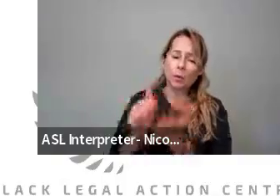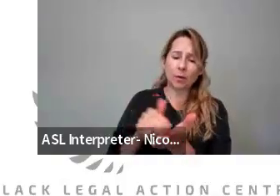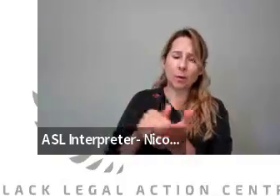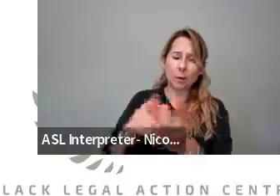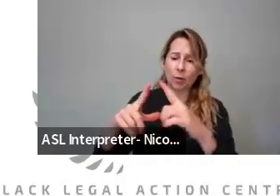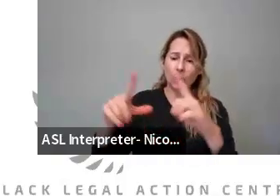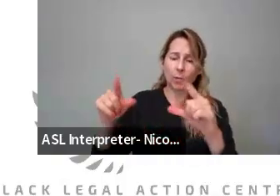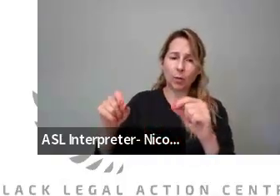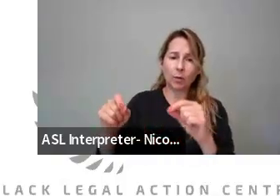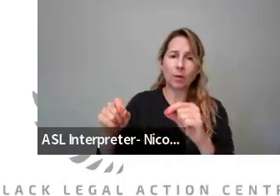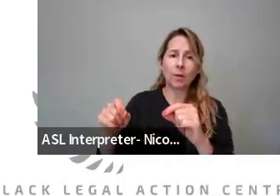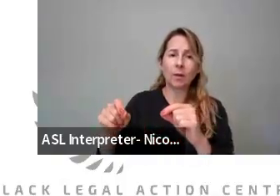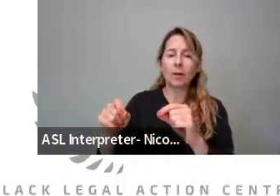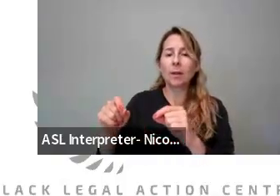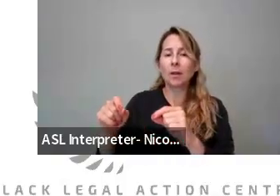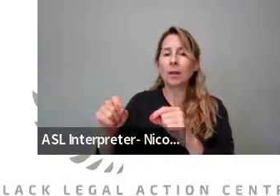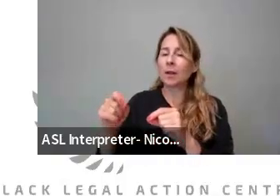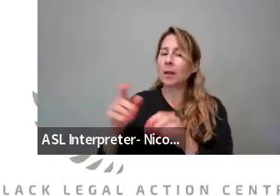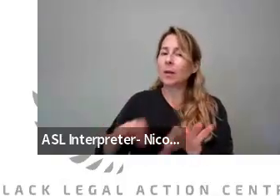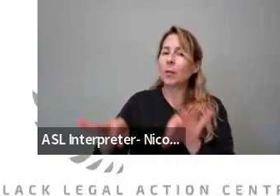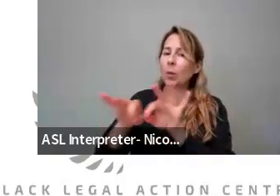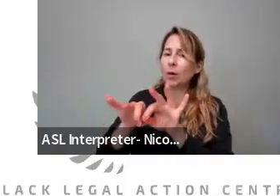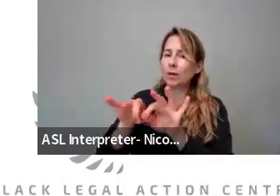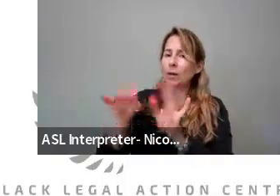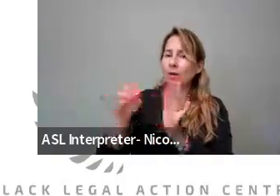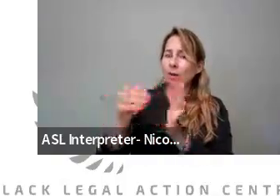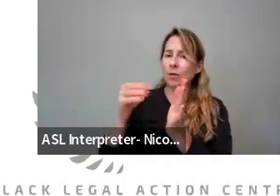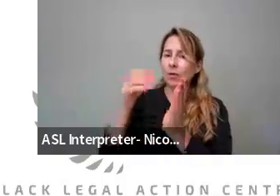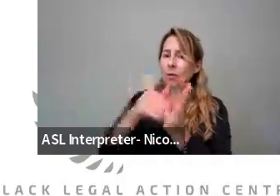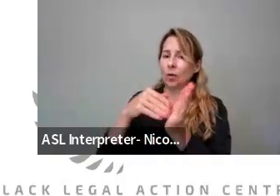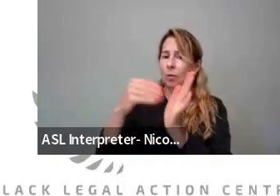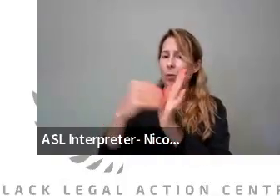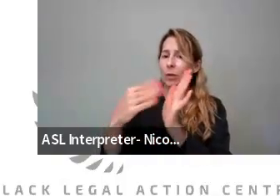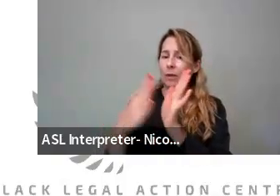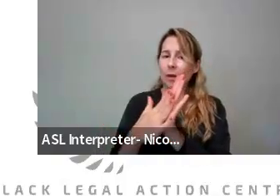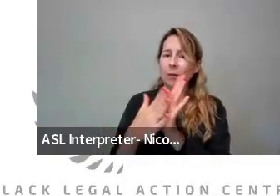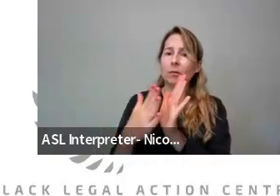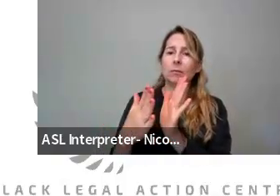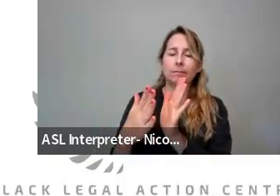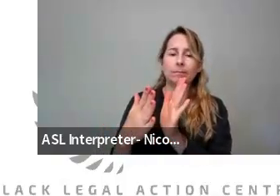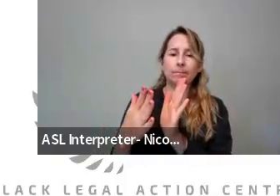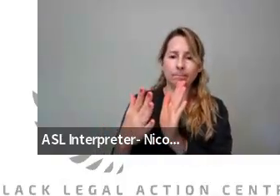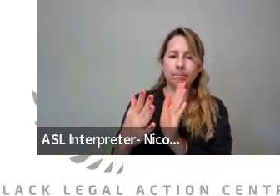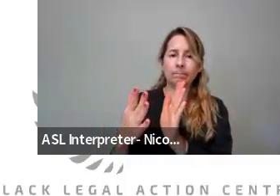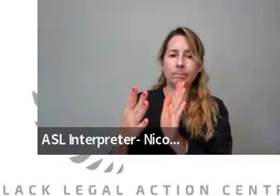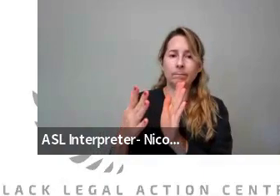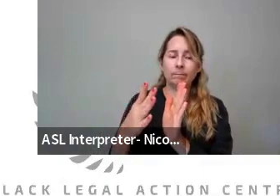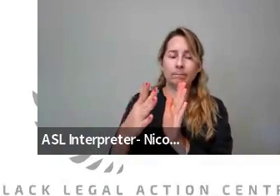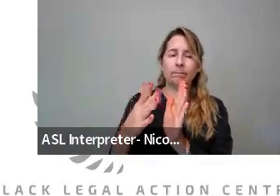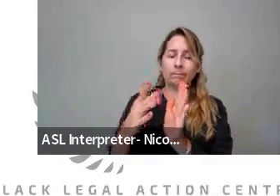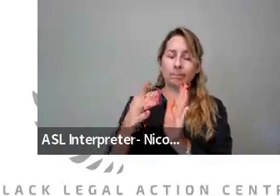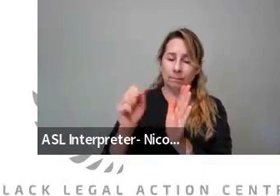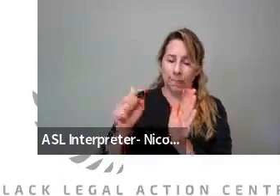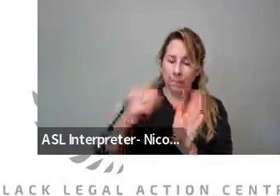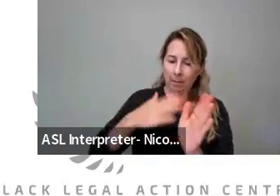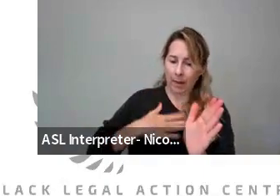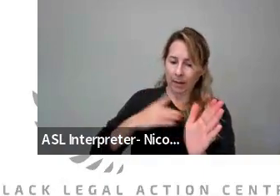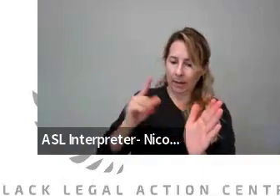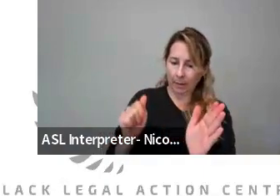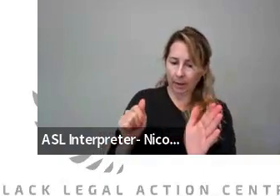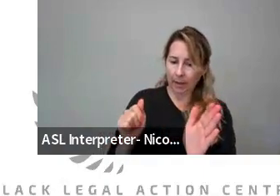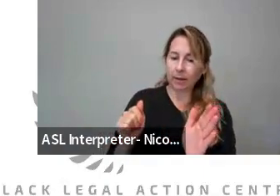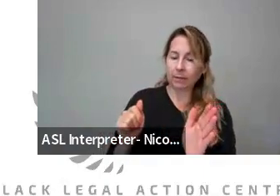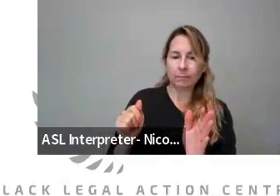will want to make sure that the doctor touch on these things, right? So in addition to saying what your disability is, giving